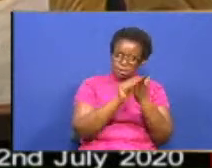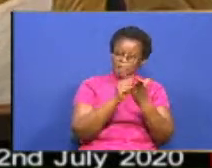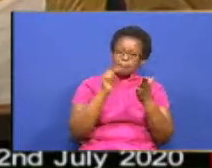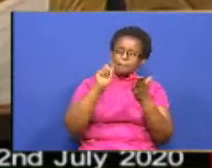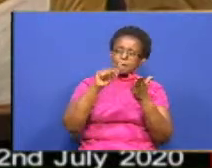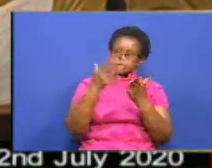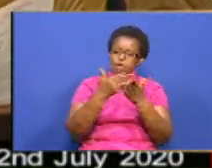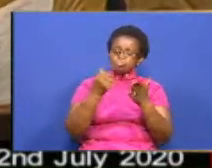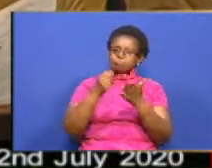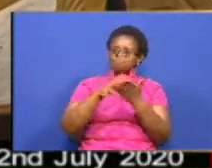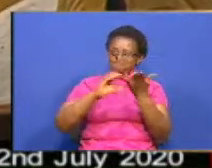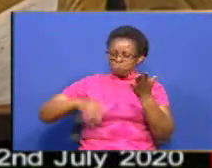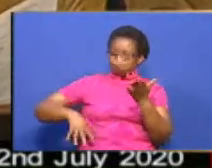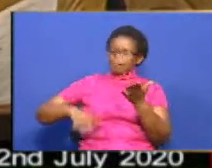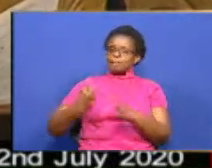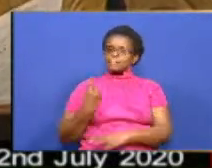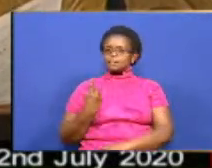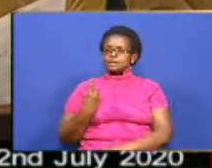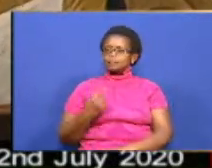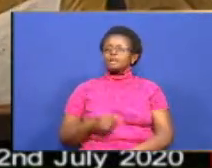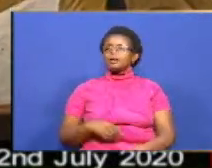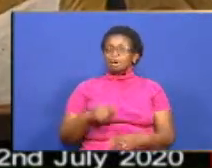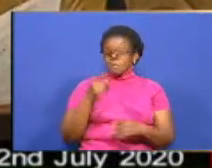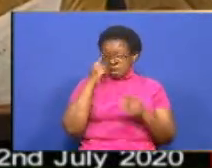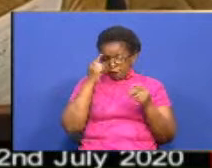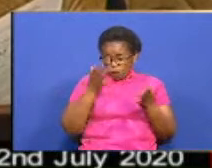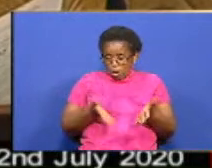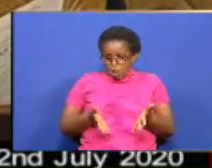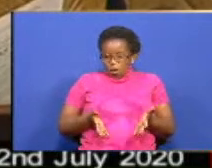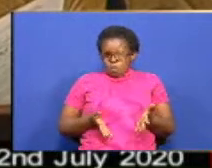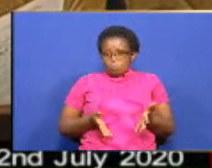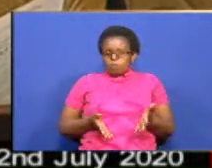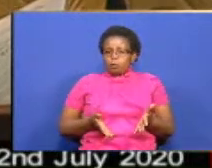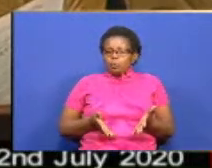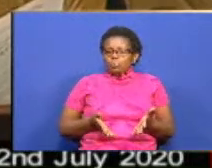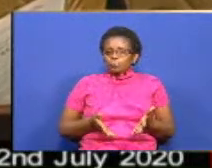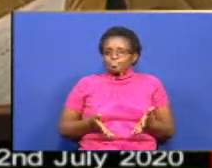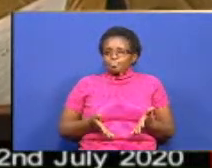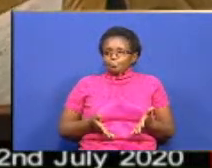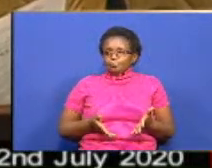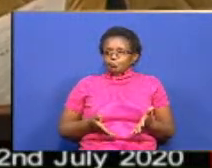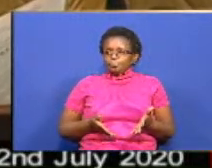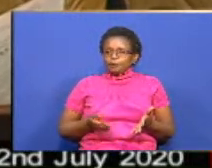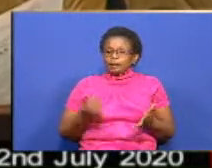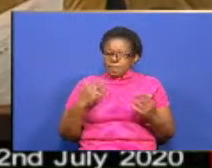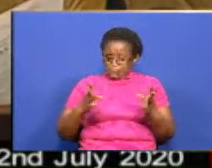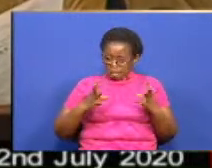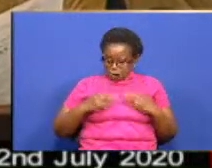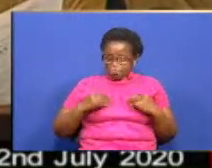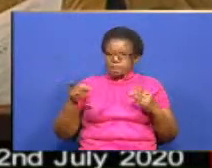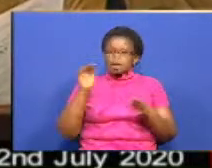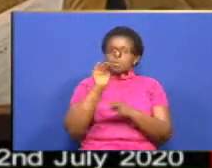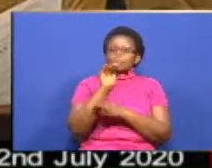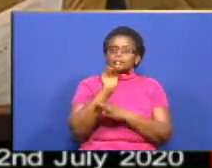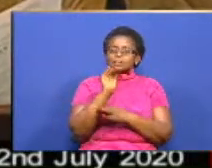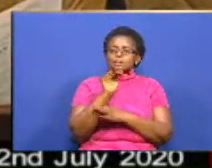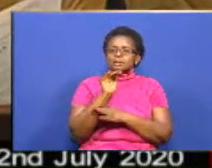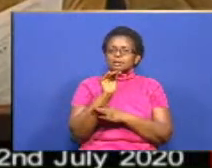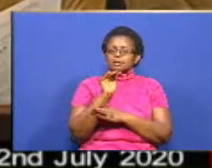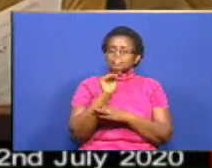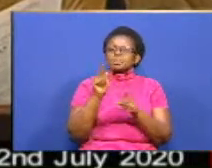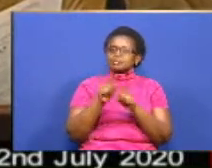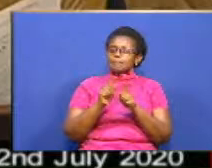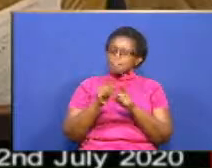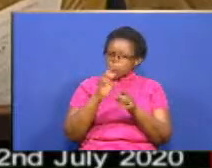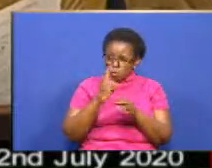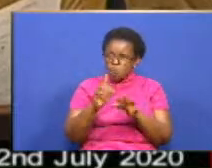meantime, for the reasons stated, I agree to the request and order that the